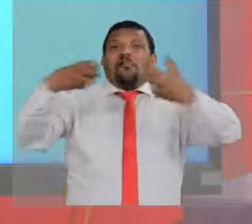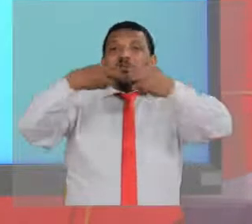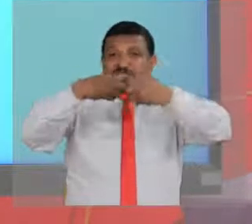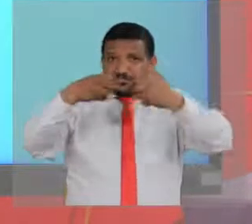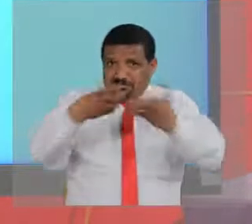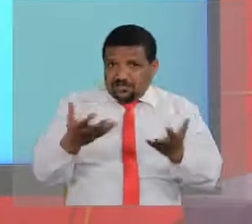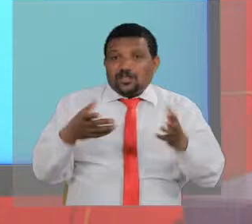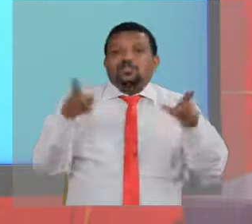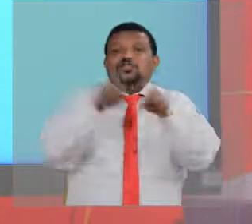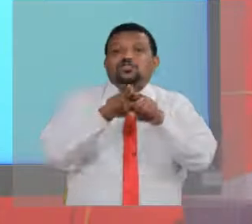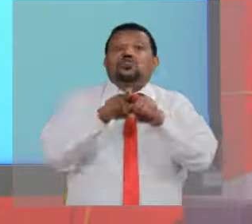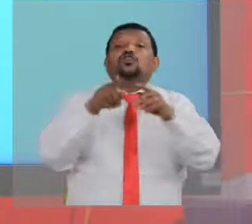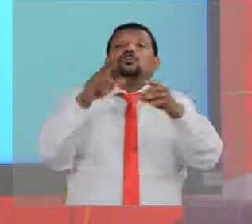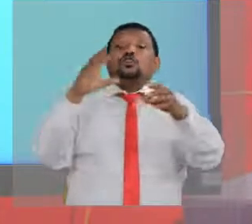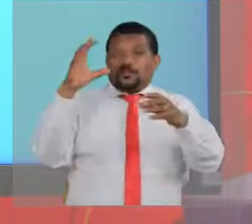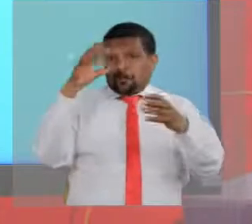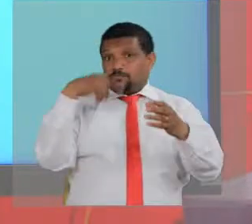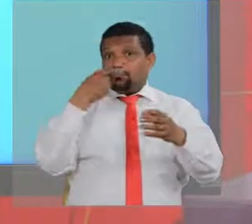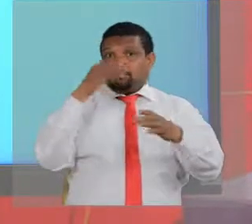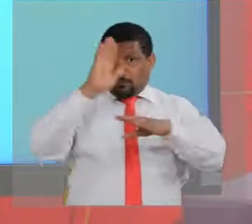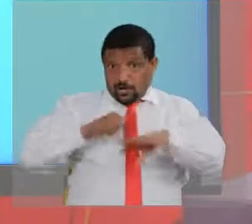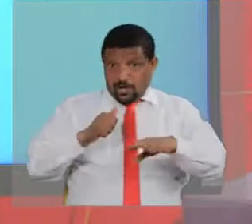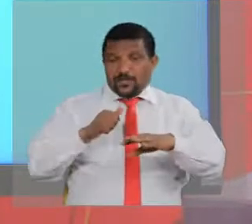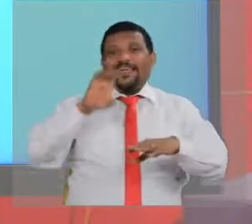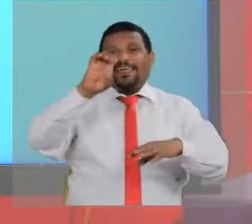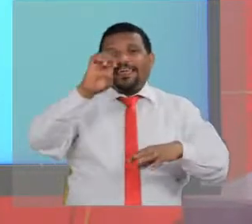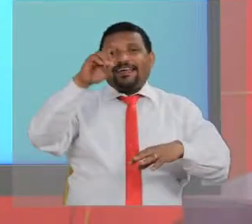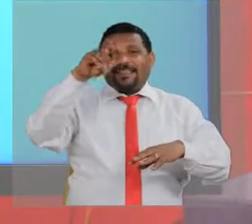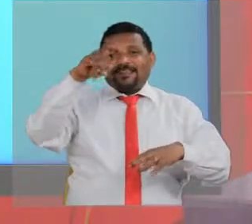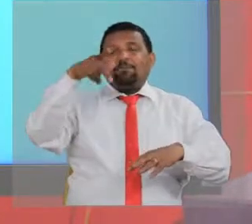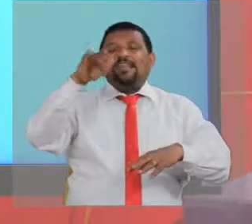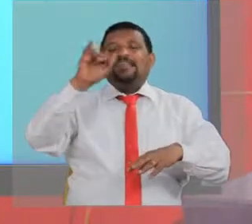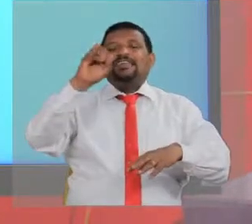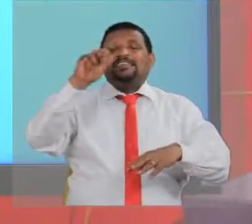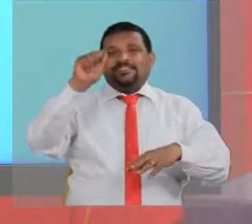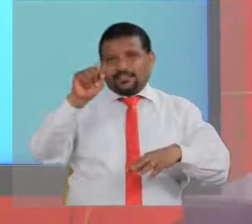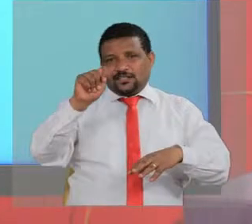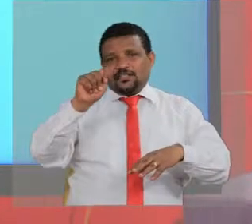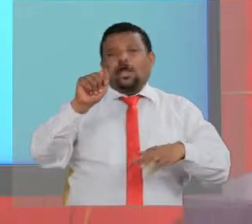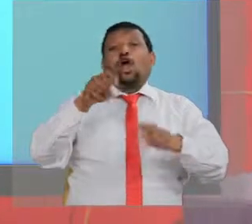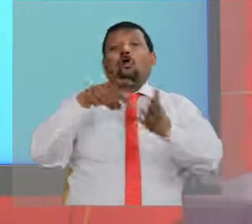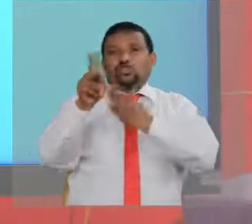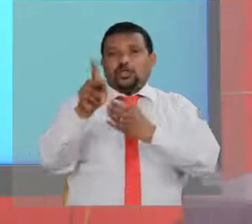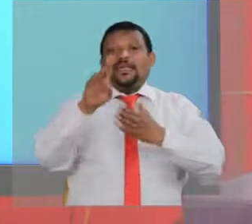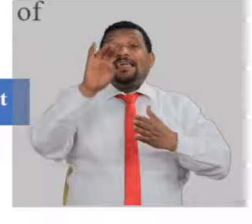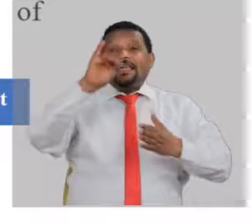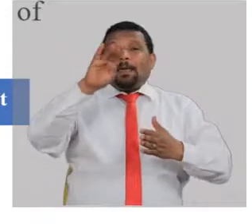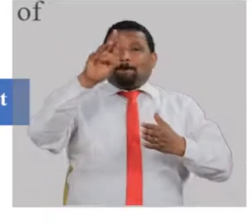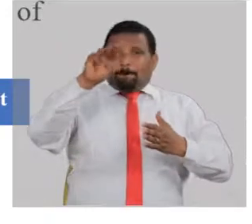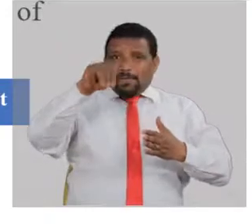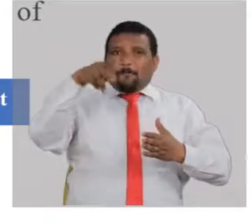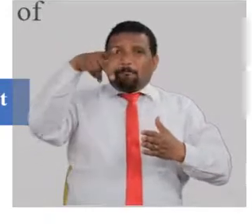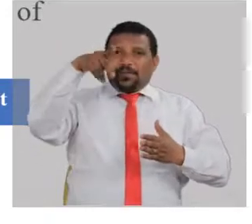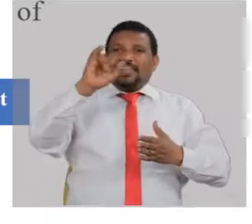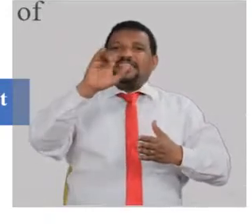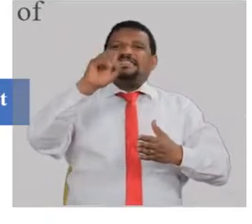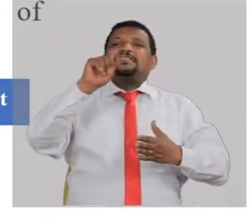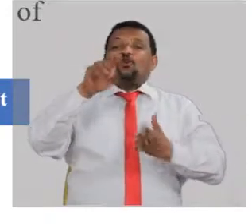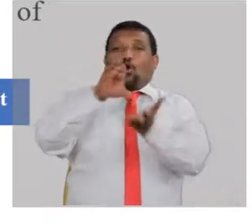electric, all these are considered as explicit cost. But the implicit costs are those